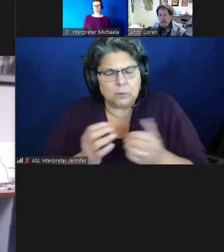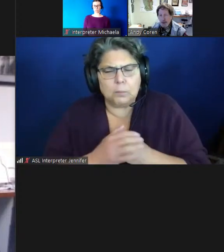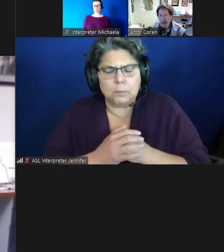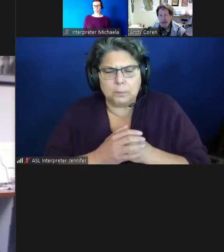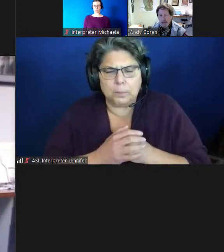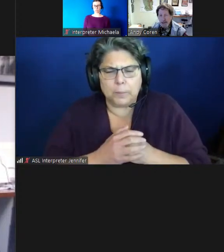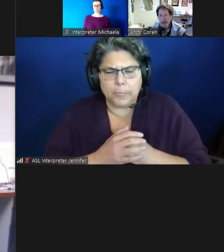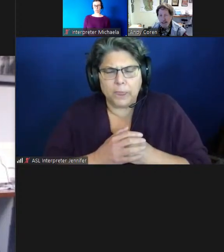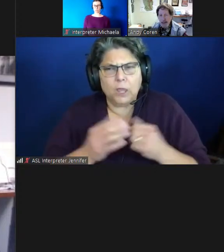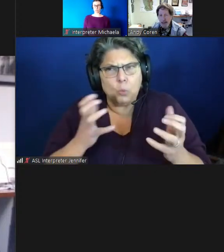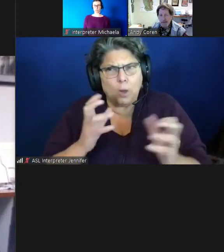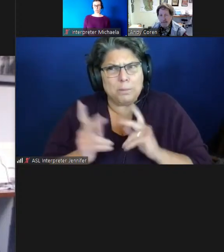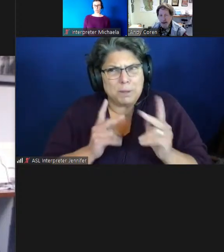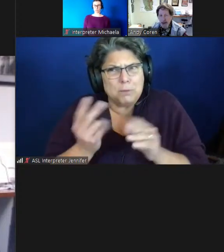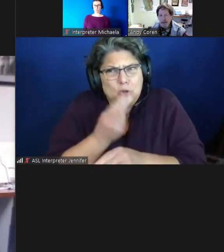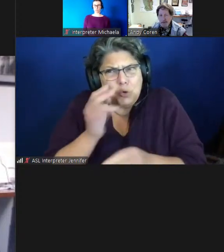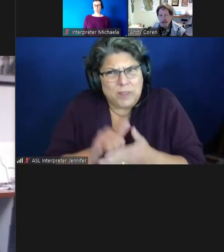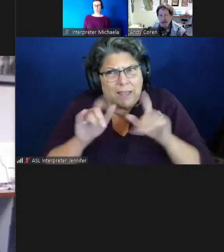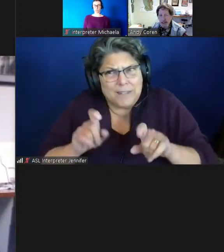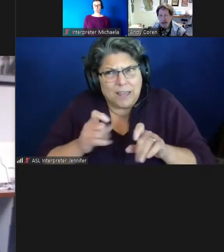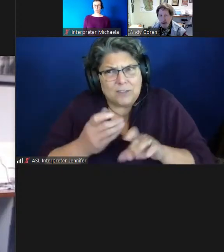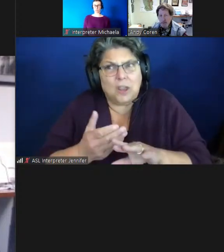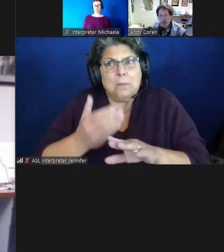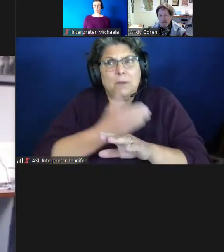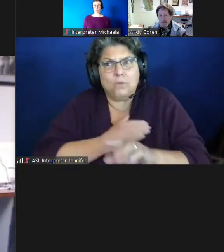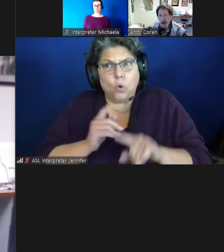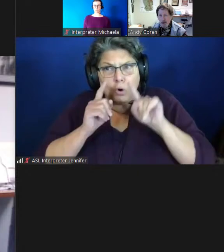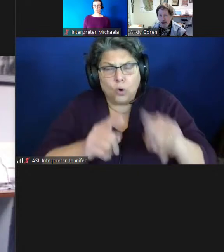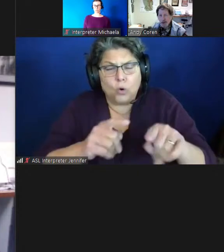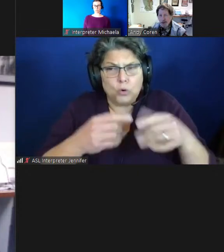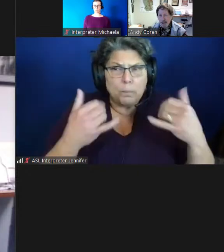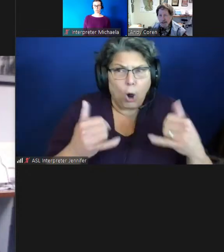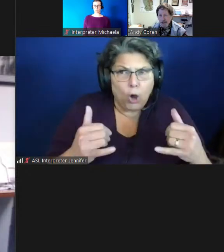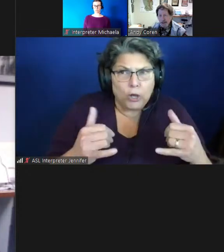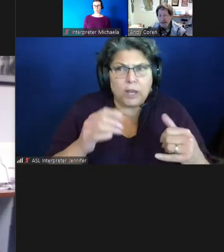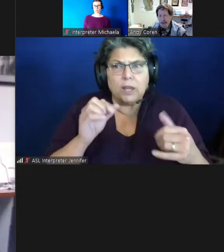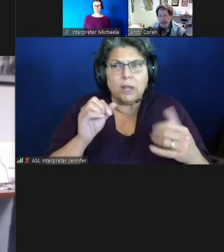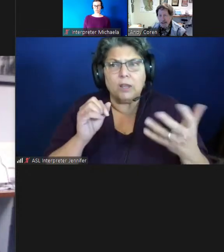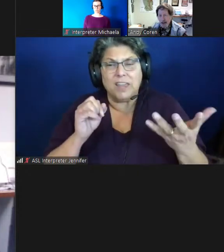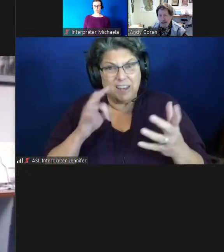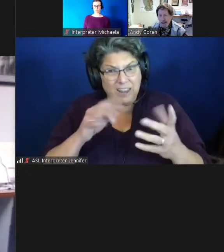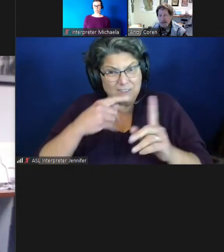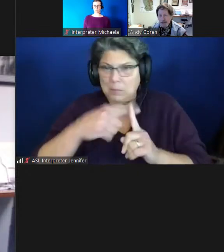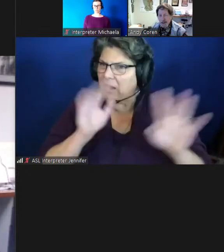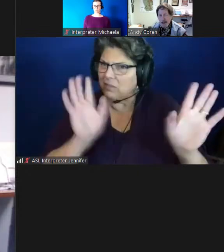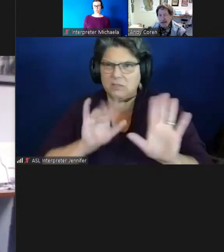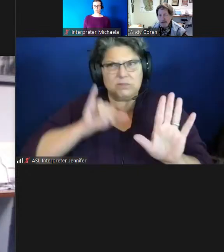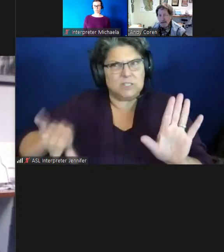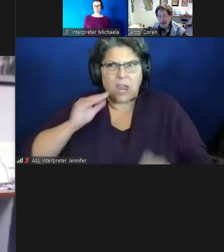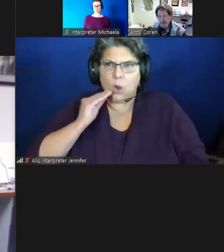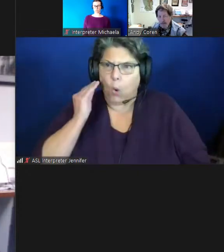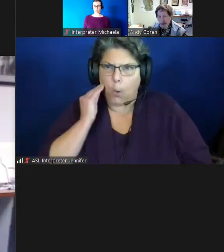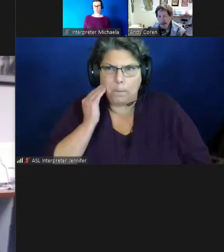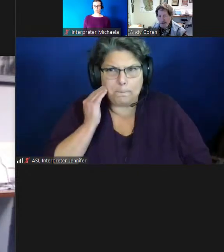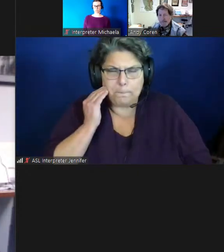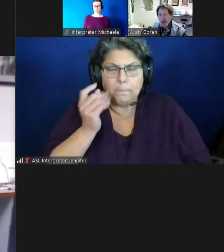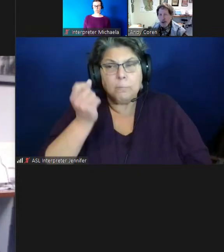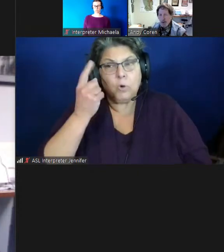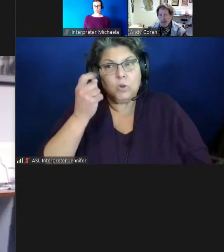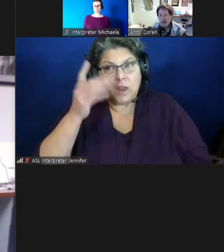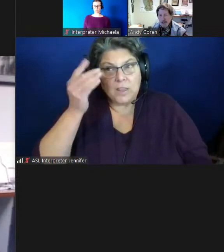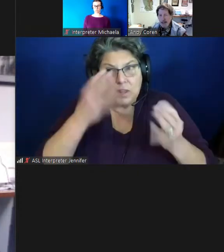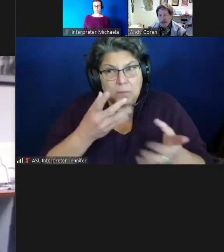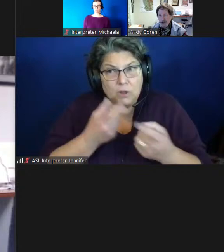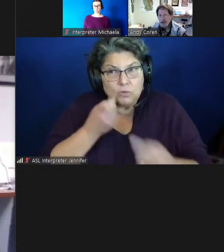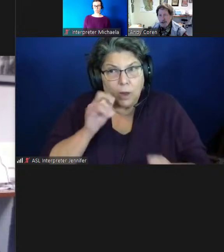use before gatherings and if positive to stay home. We understand that the data coming into that from that